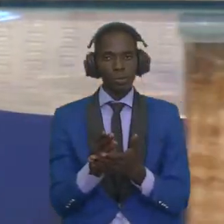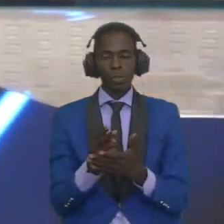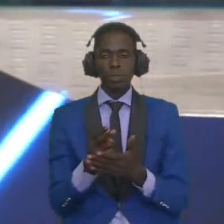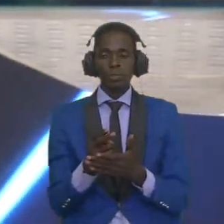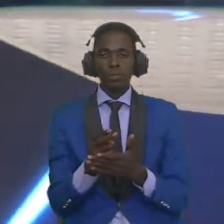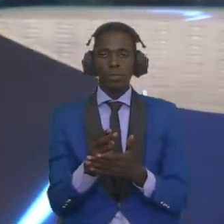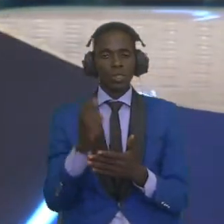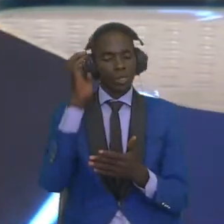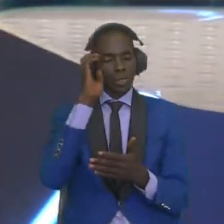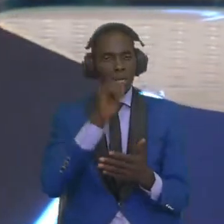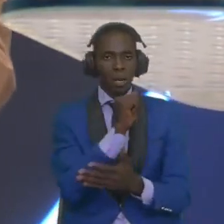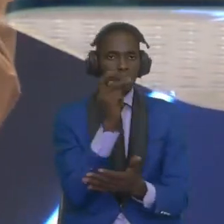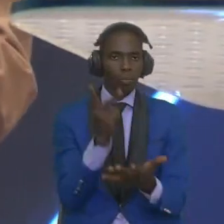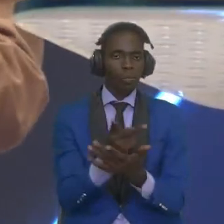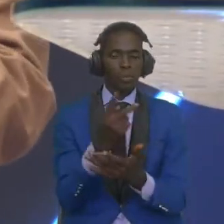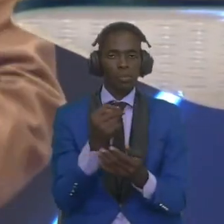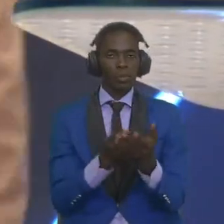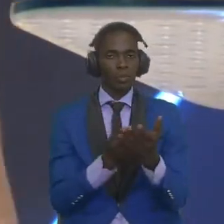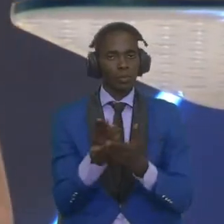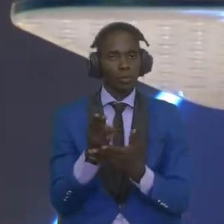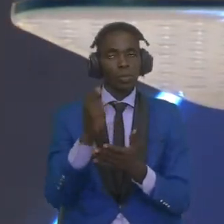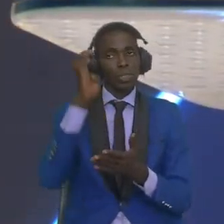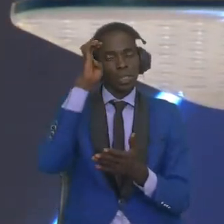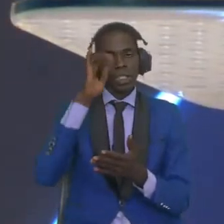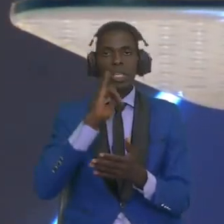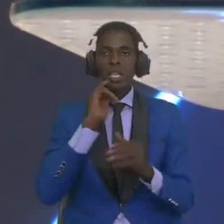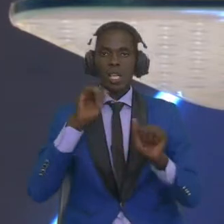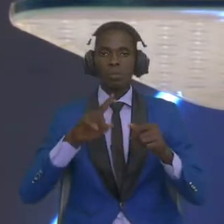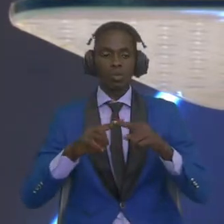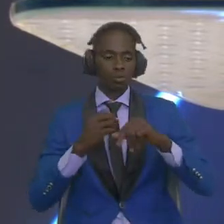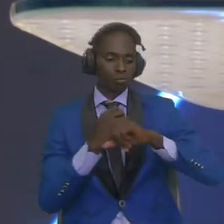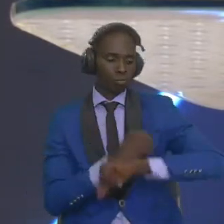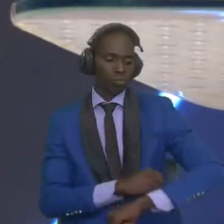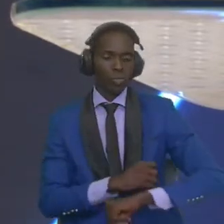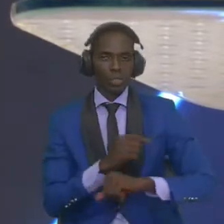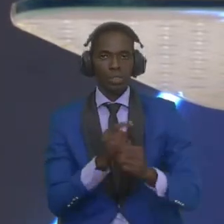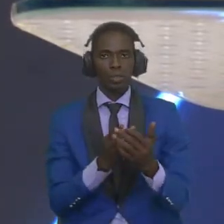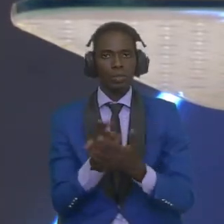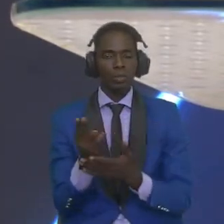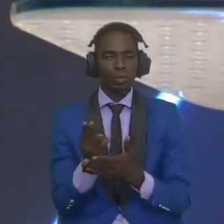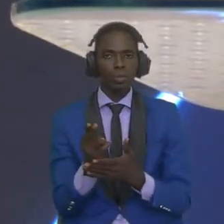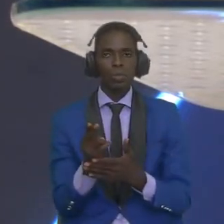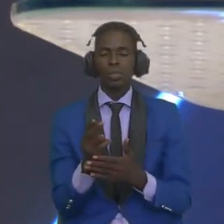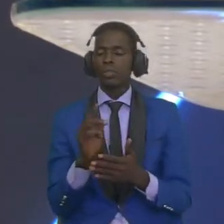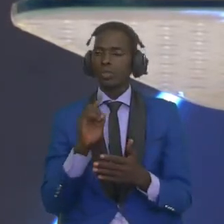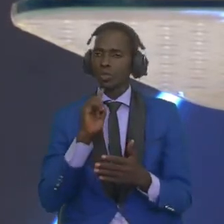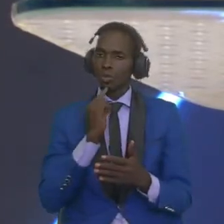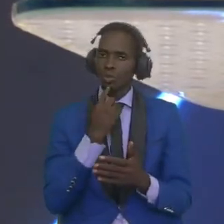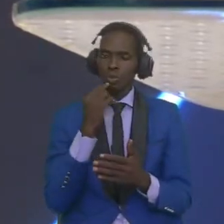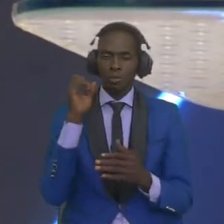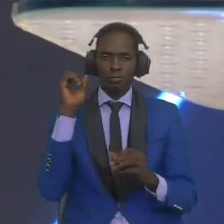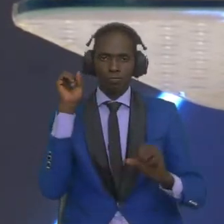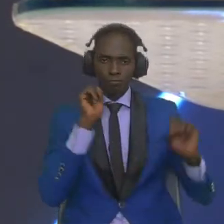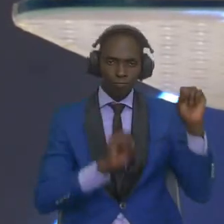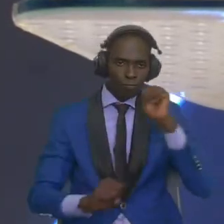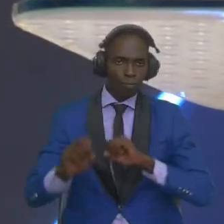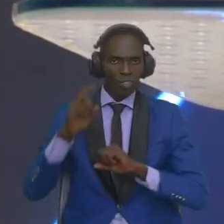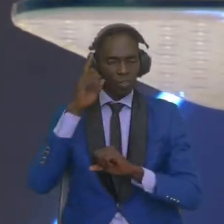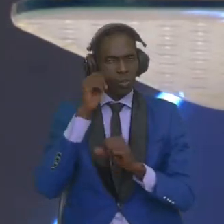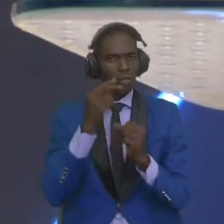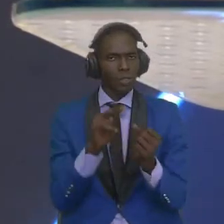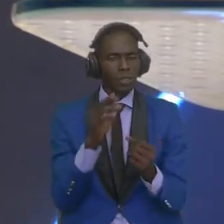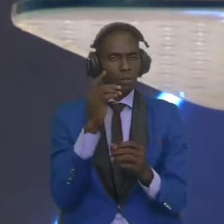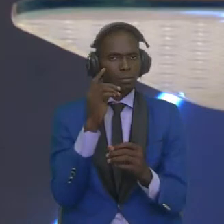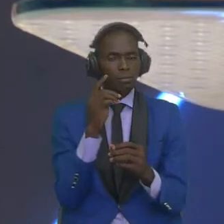truth. He endeavored to defend the truth. He earnestly contended for the faith which was once